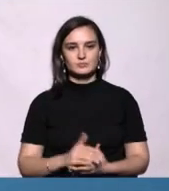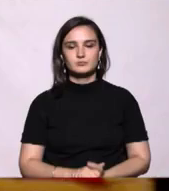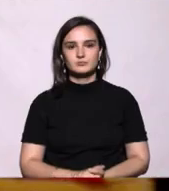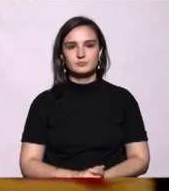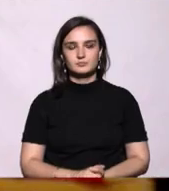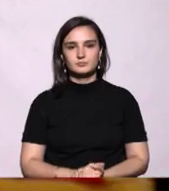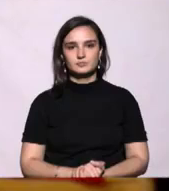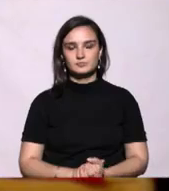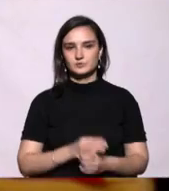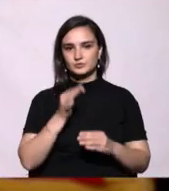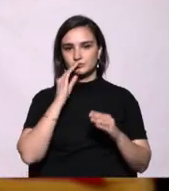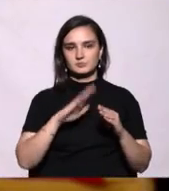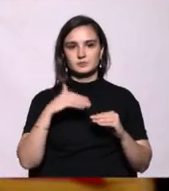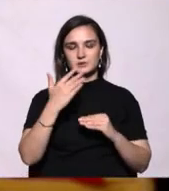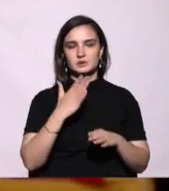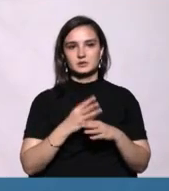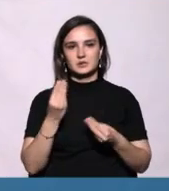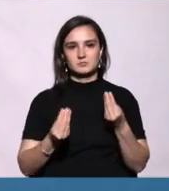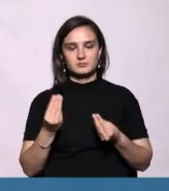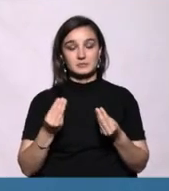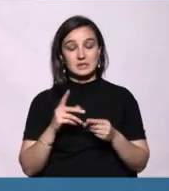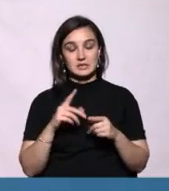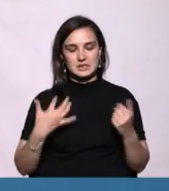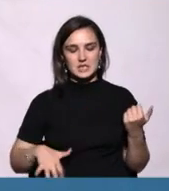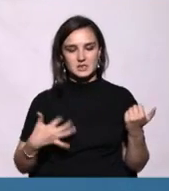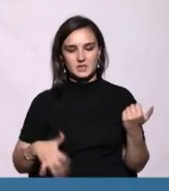And after that, it's play the guitar.